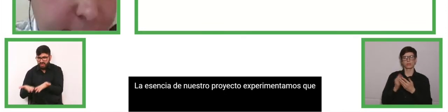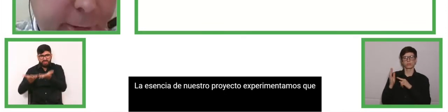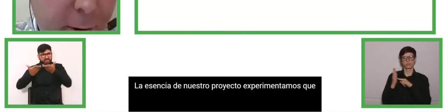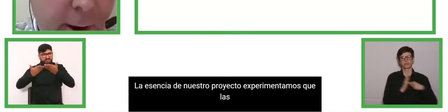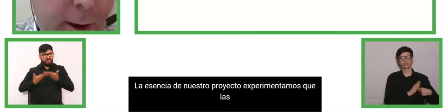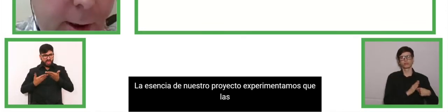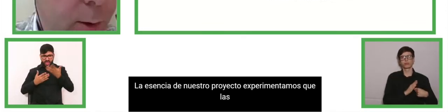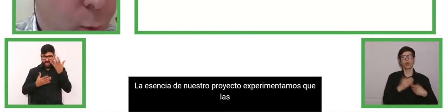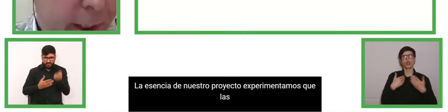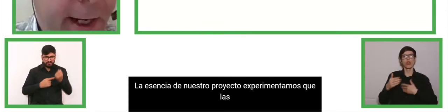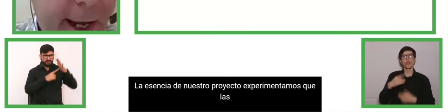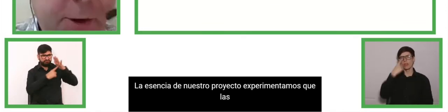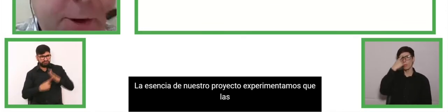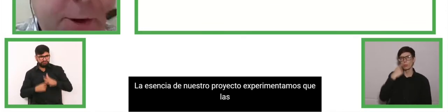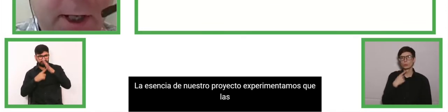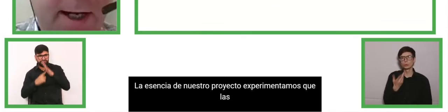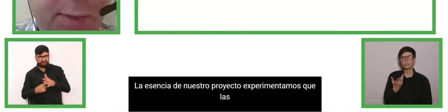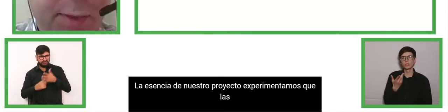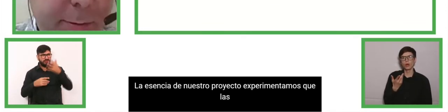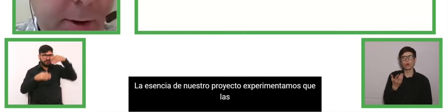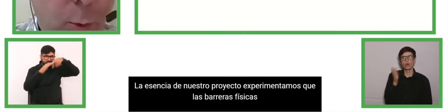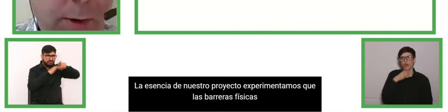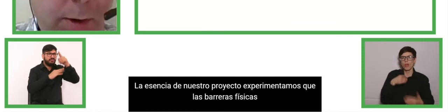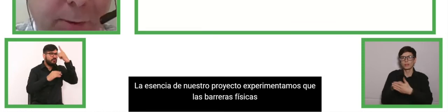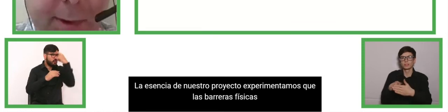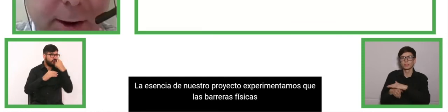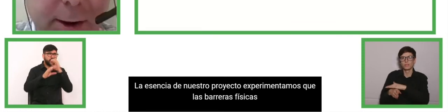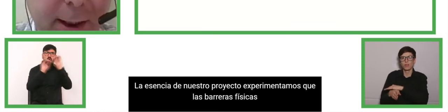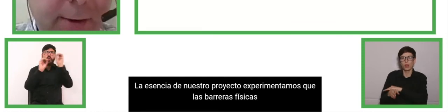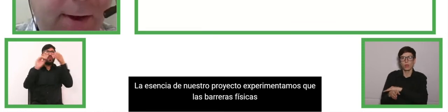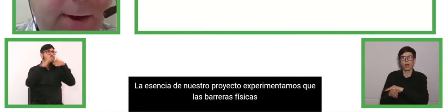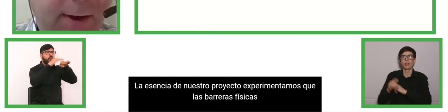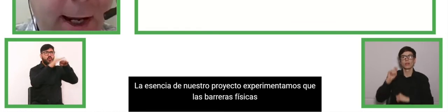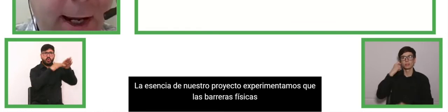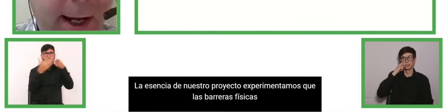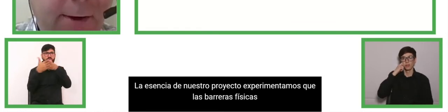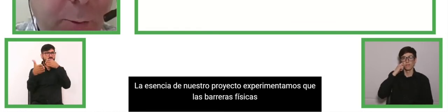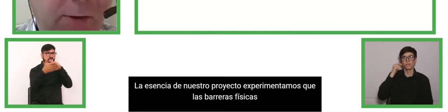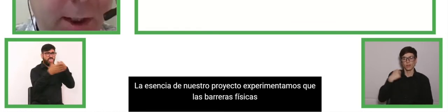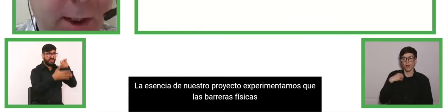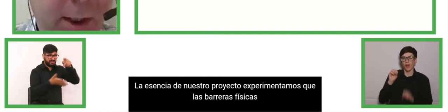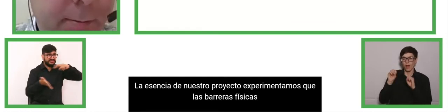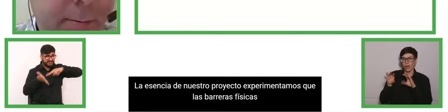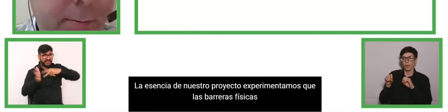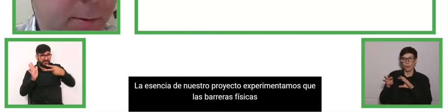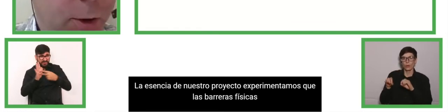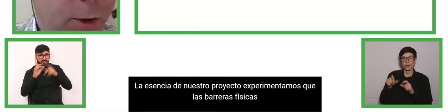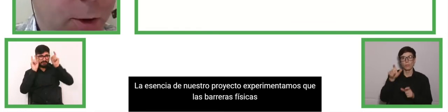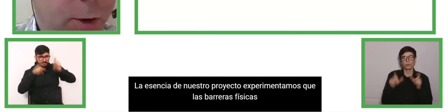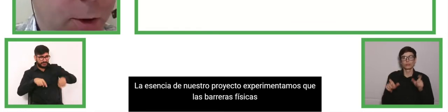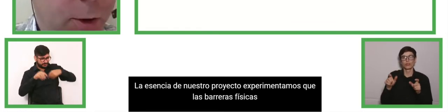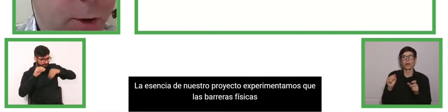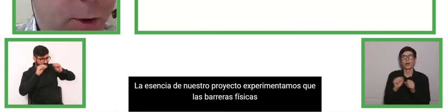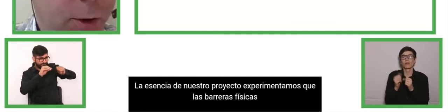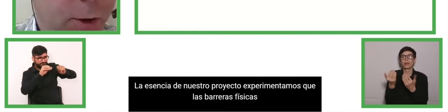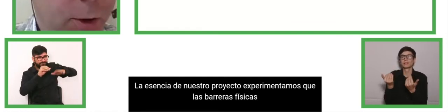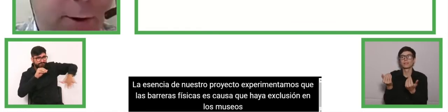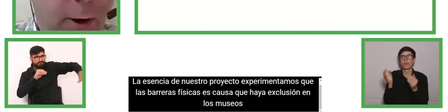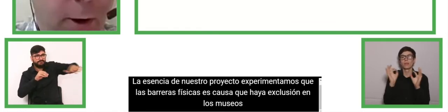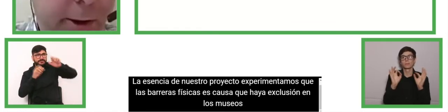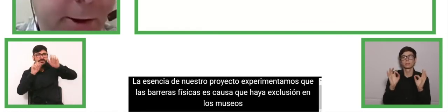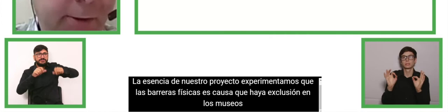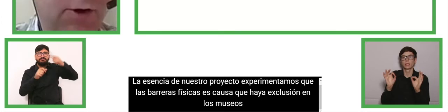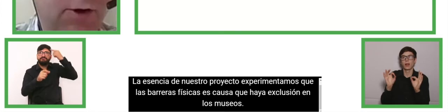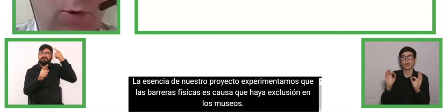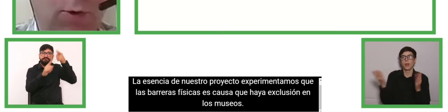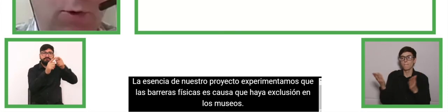Therefore, we educate people with special needs as museum inclusion ambassadors and auditors